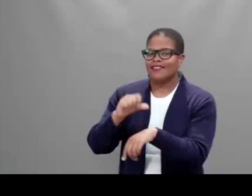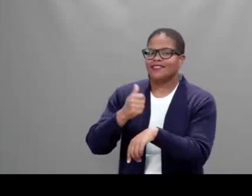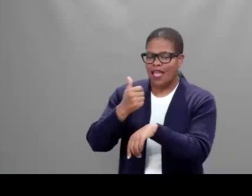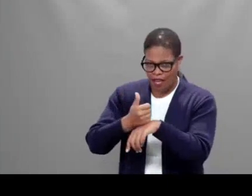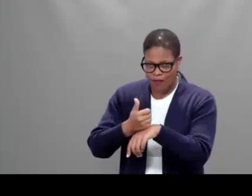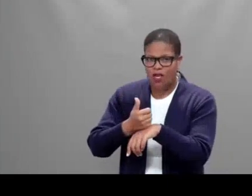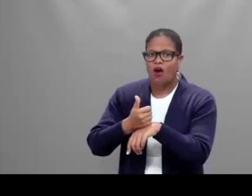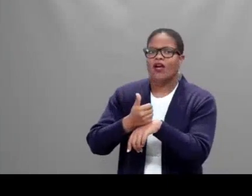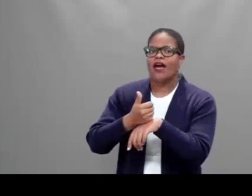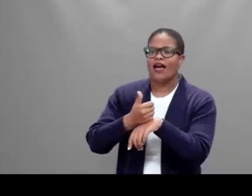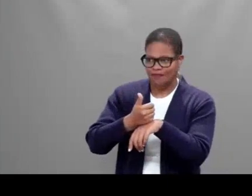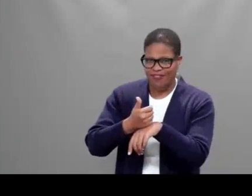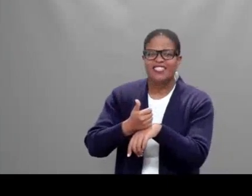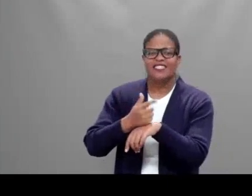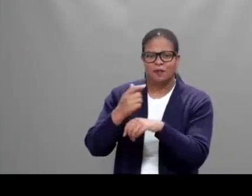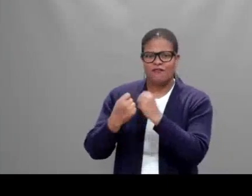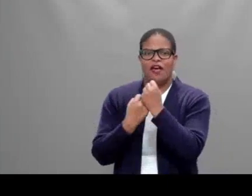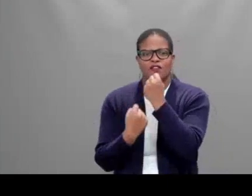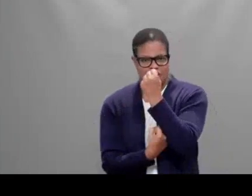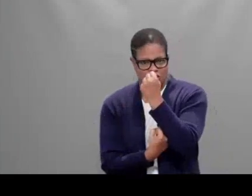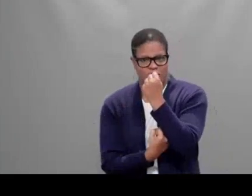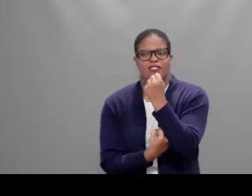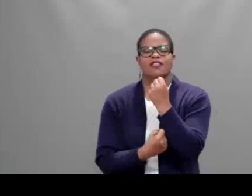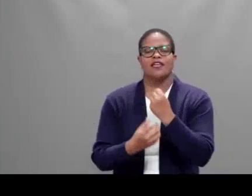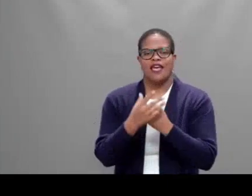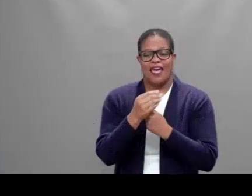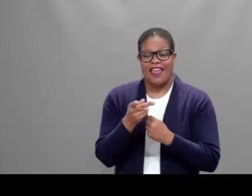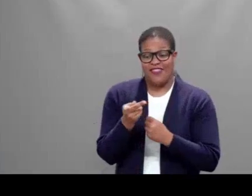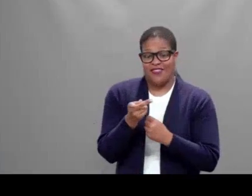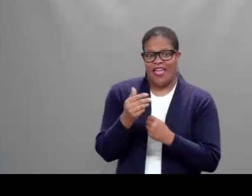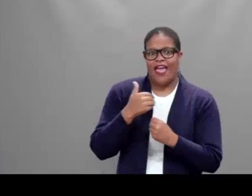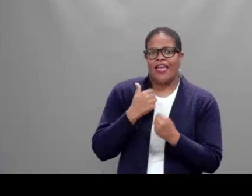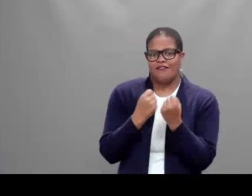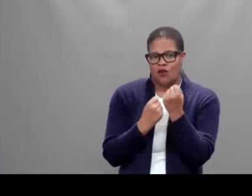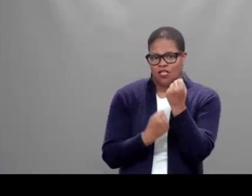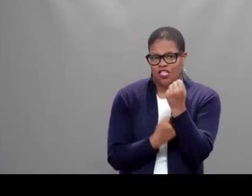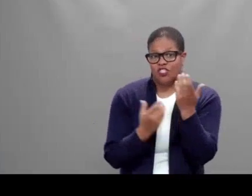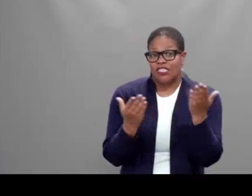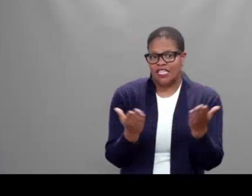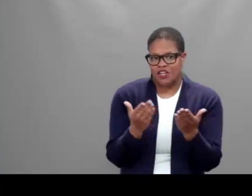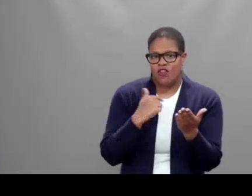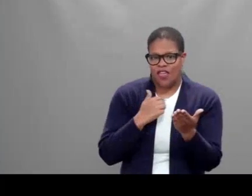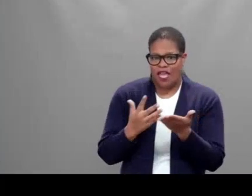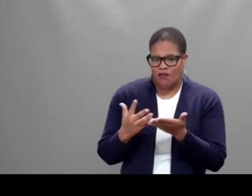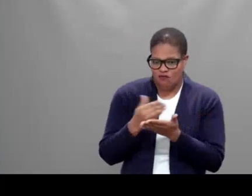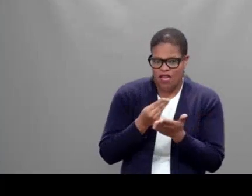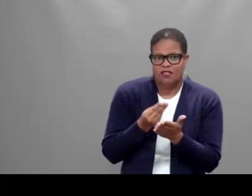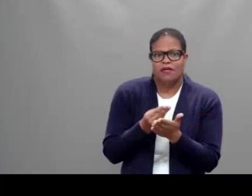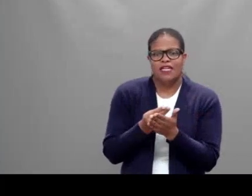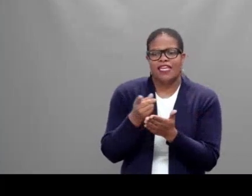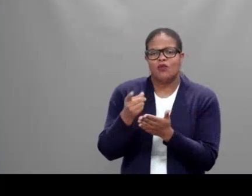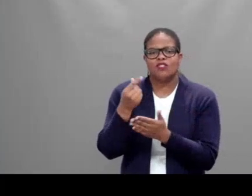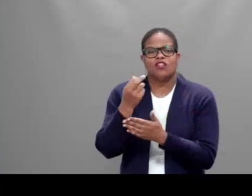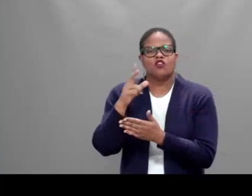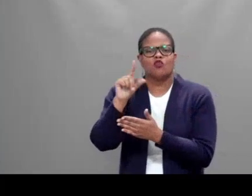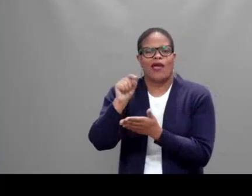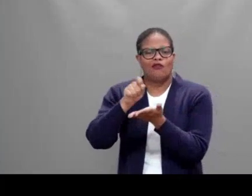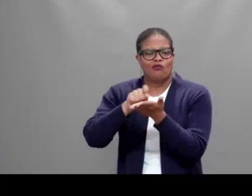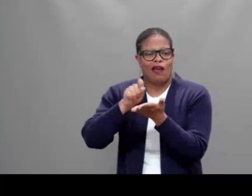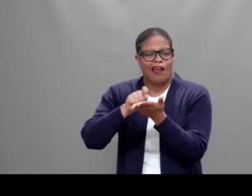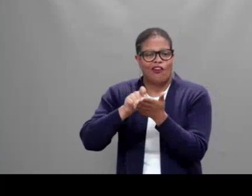foundation along with Coulter Paxton. And they had a foundation here and they raised money, and he was a grant writer,